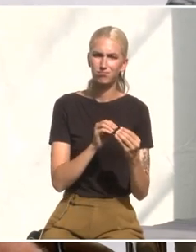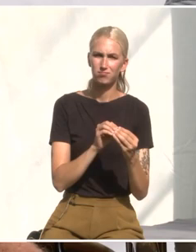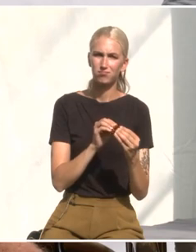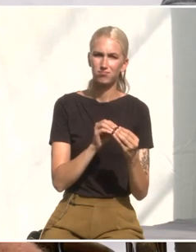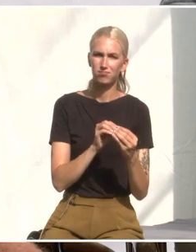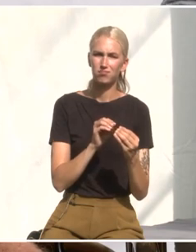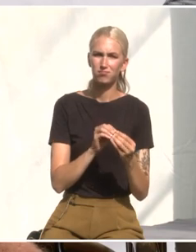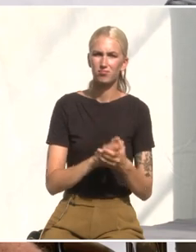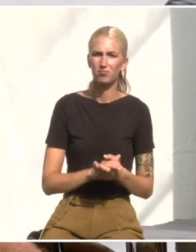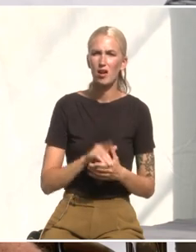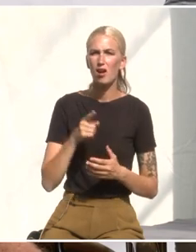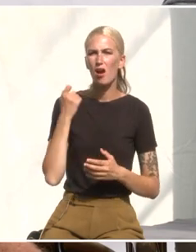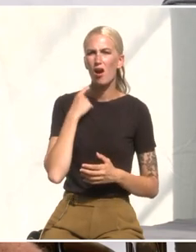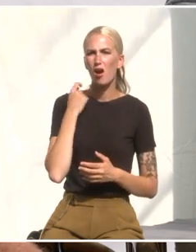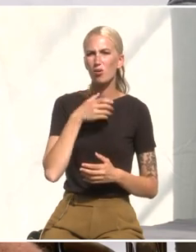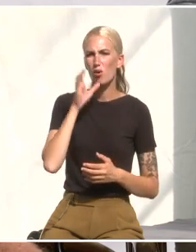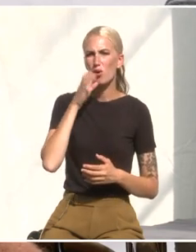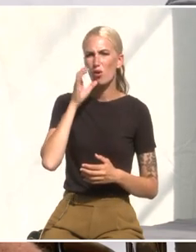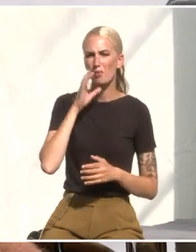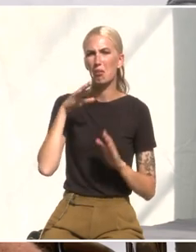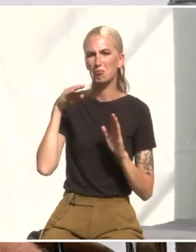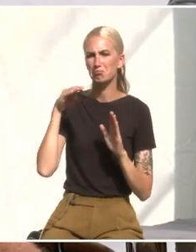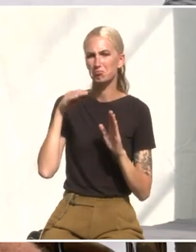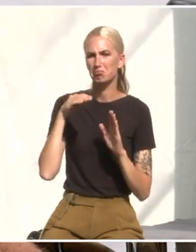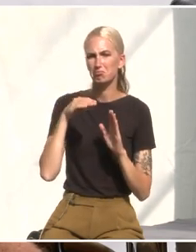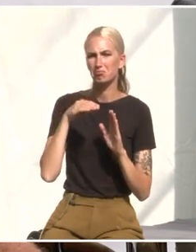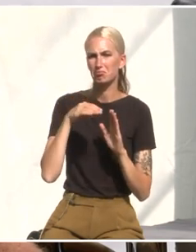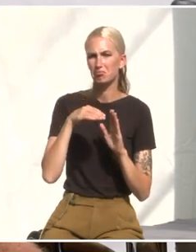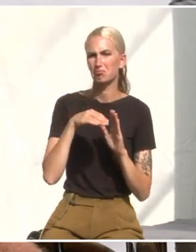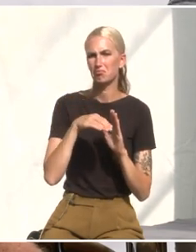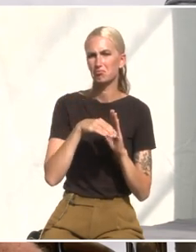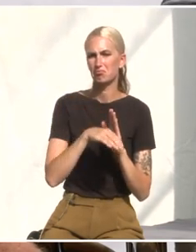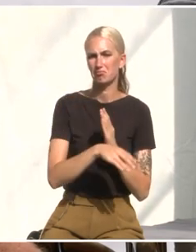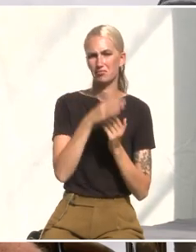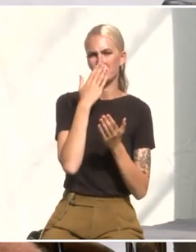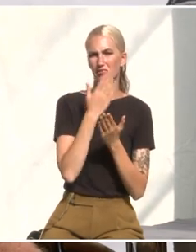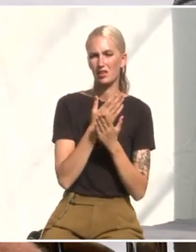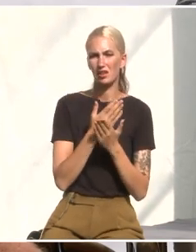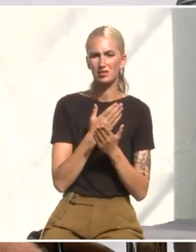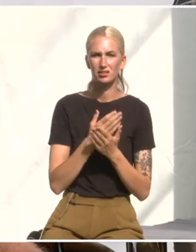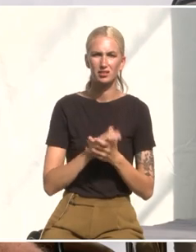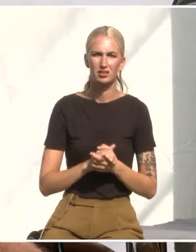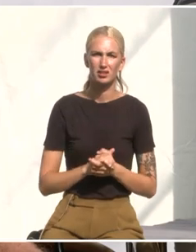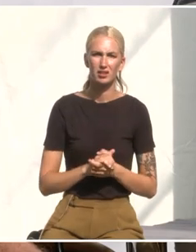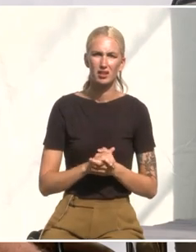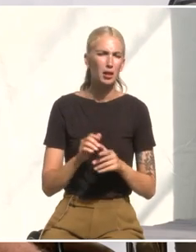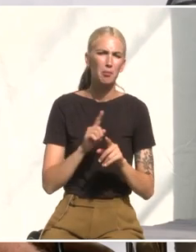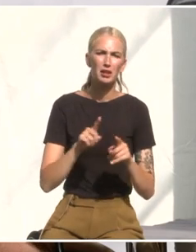our alcohol consumption has been steadily going down, and it's not just that Estonian booze is pricier than